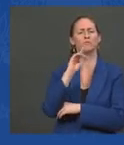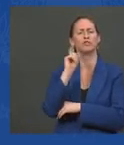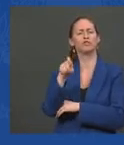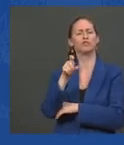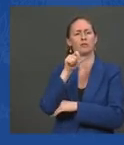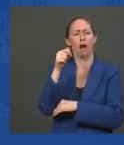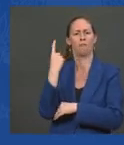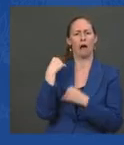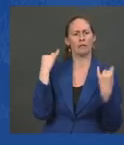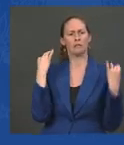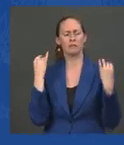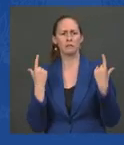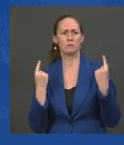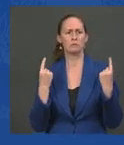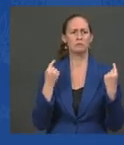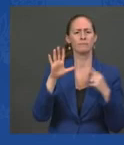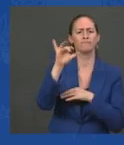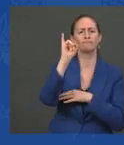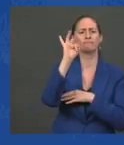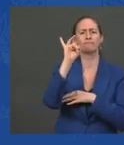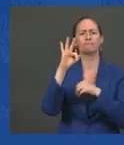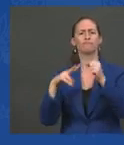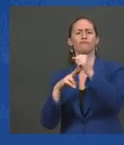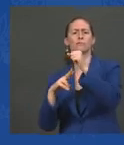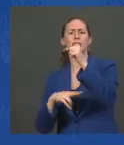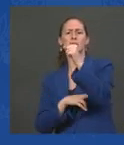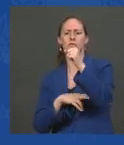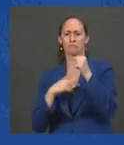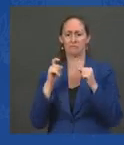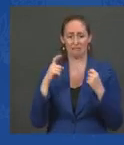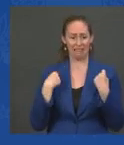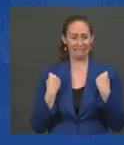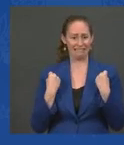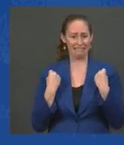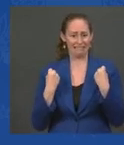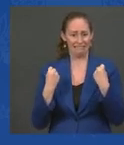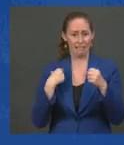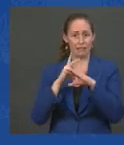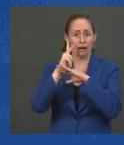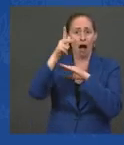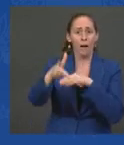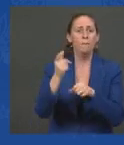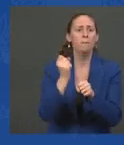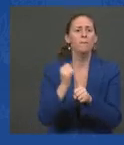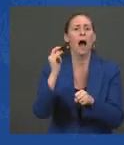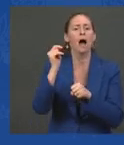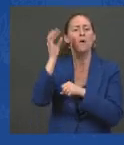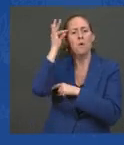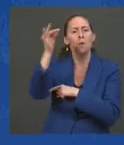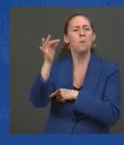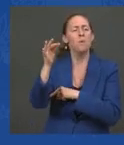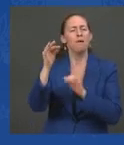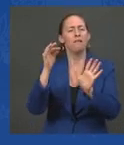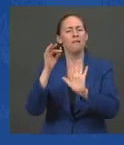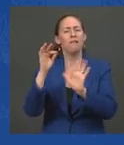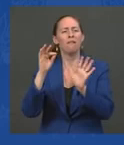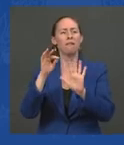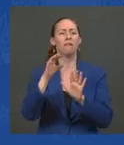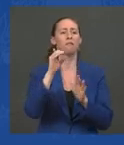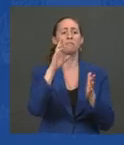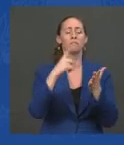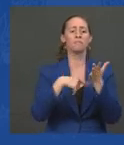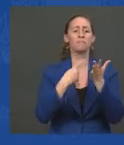a rundown bridge to determine whether it's safe enough, or a dangerous intersection in their hometown. A